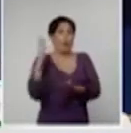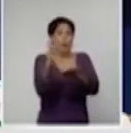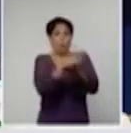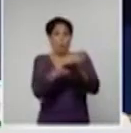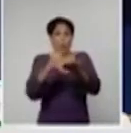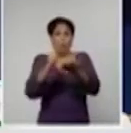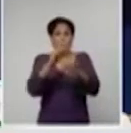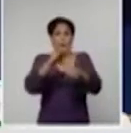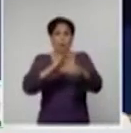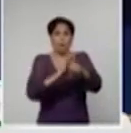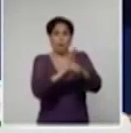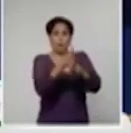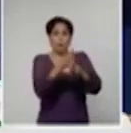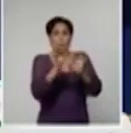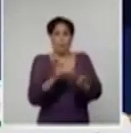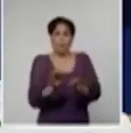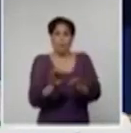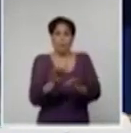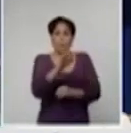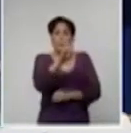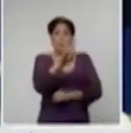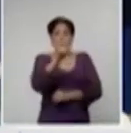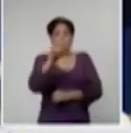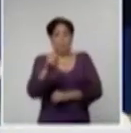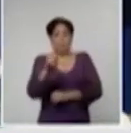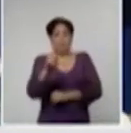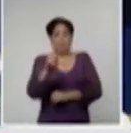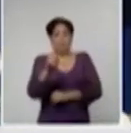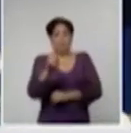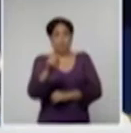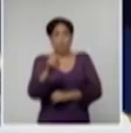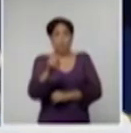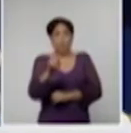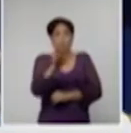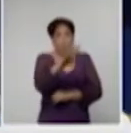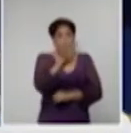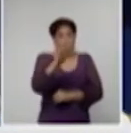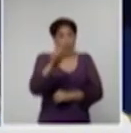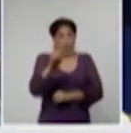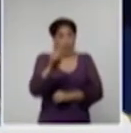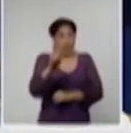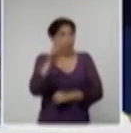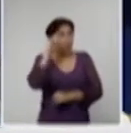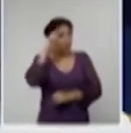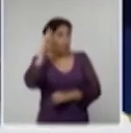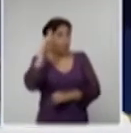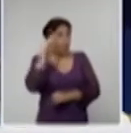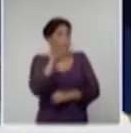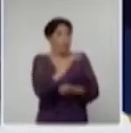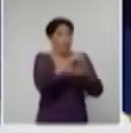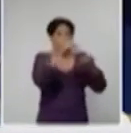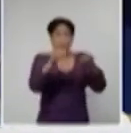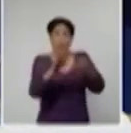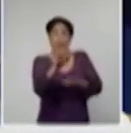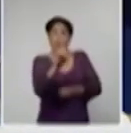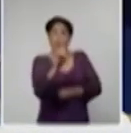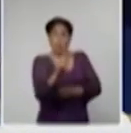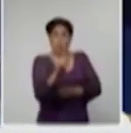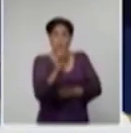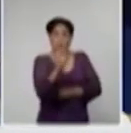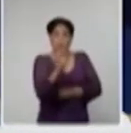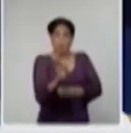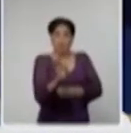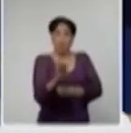lower than yesterday, and Cuba remains with this lethality at the